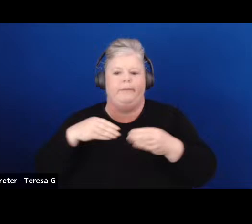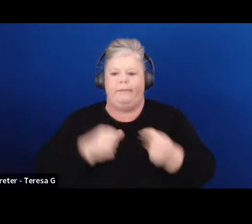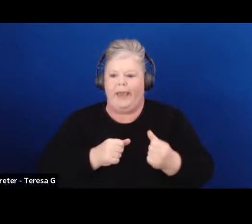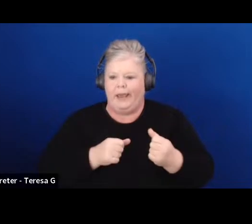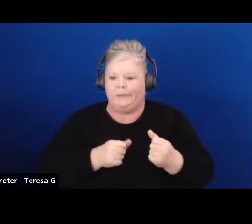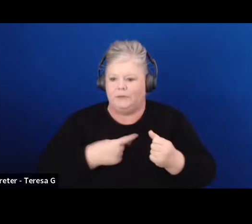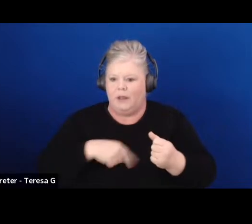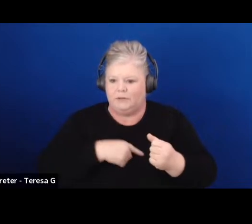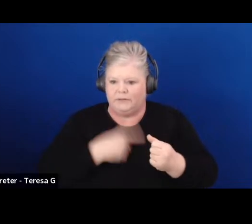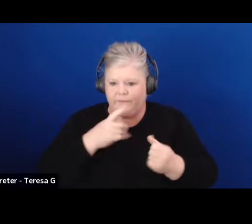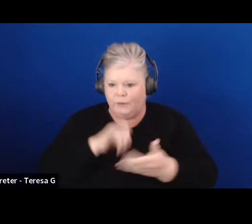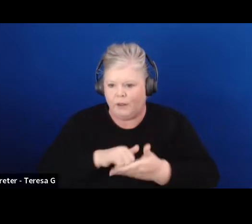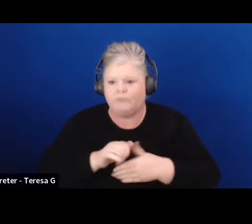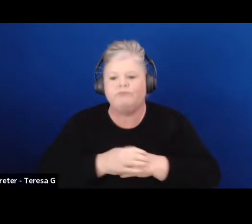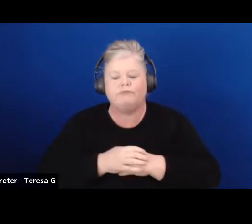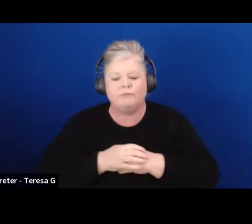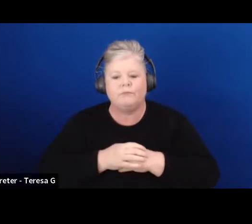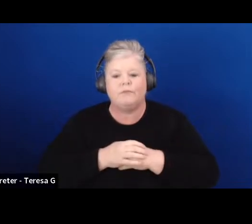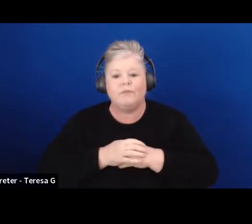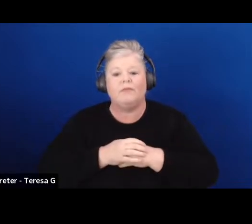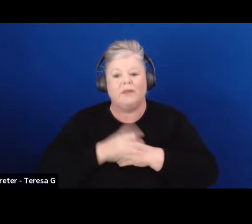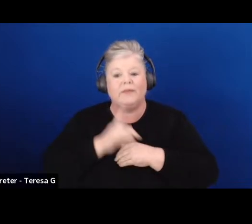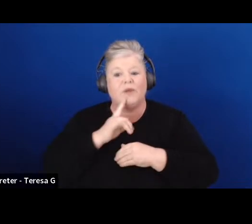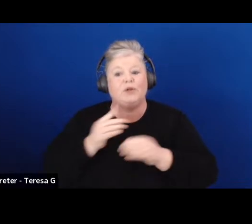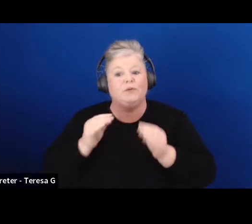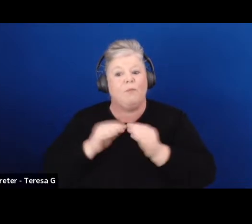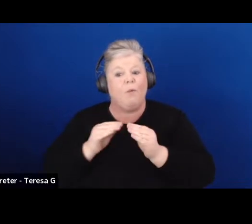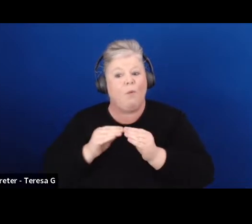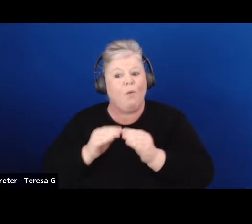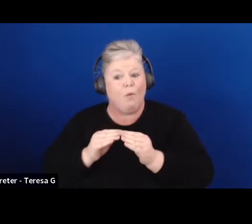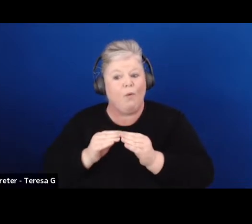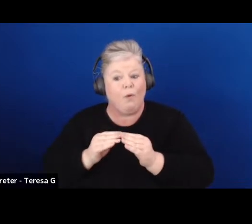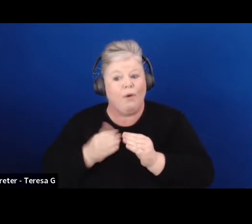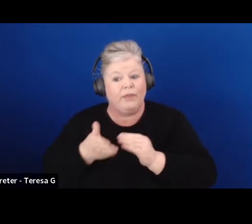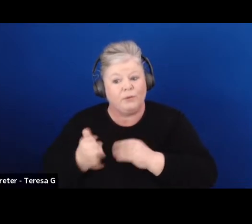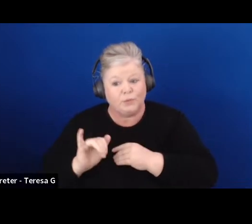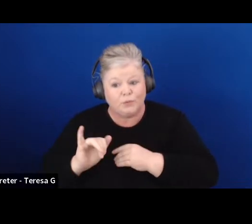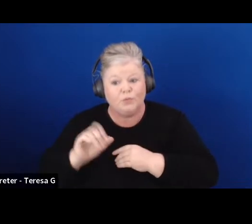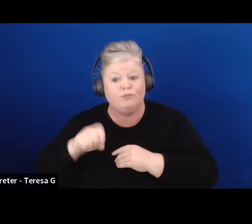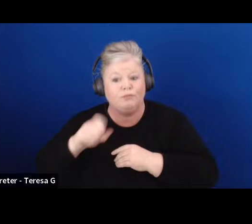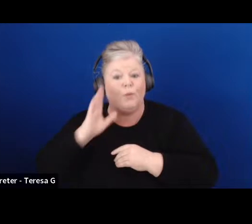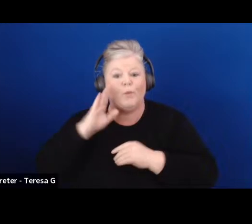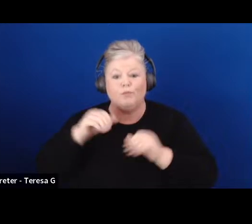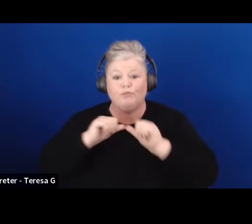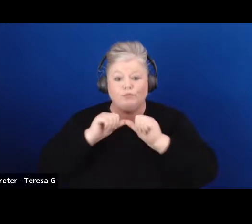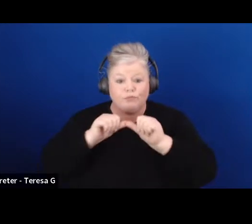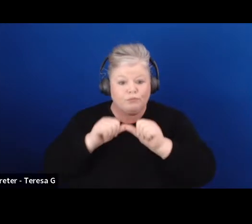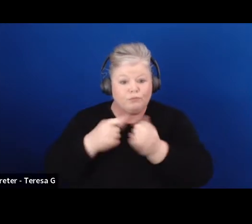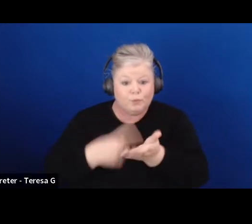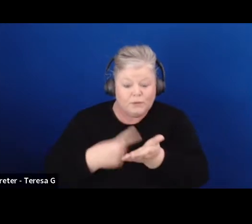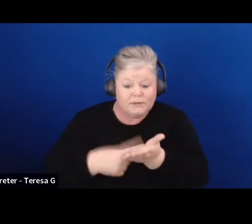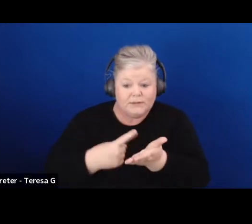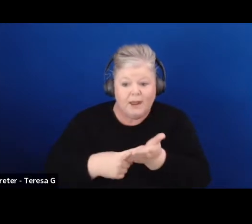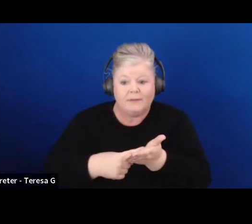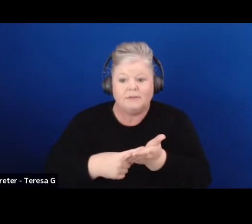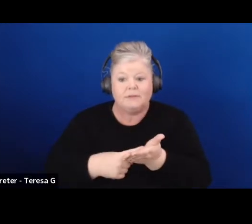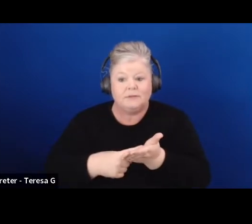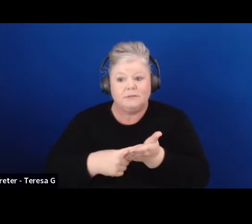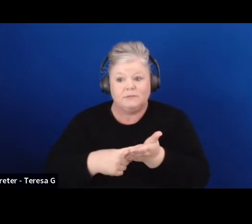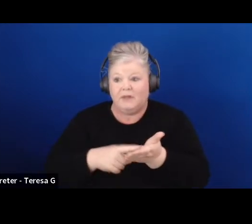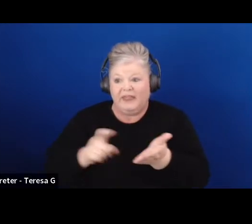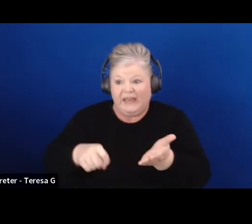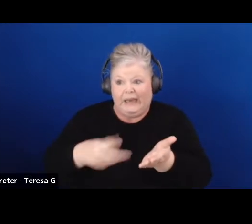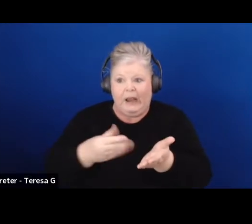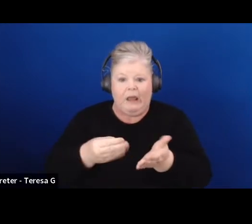And there's more there. We will continue to talk about the need of and the importance of